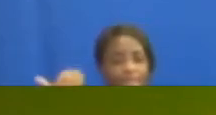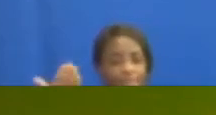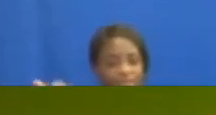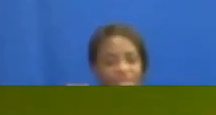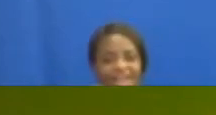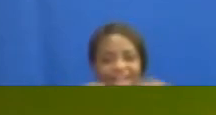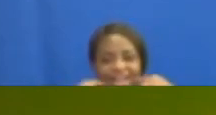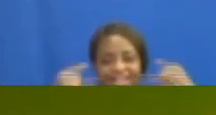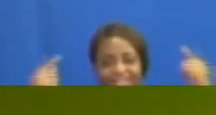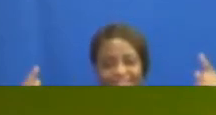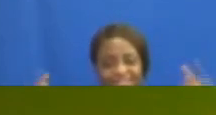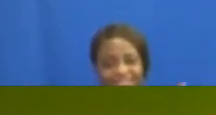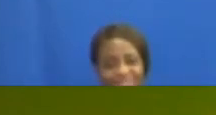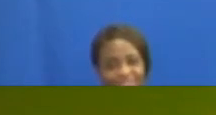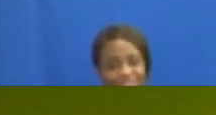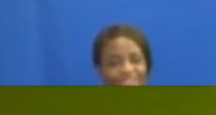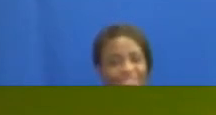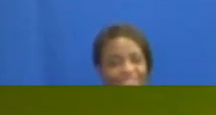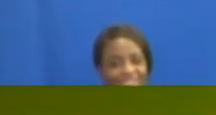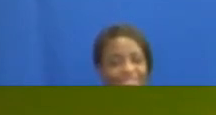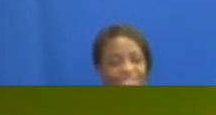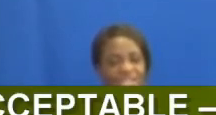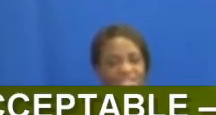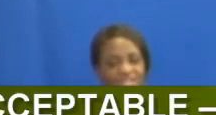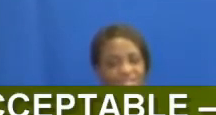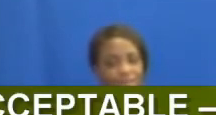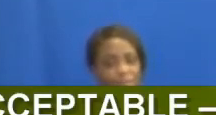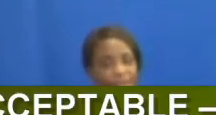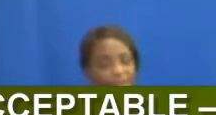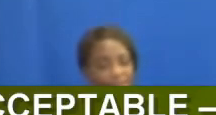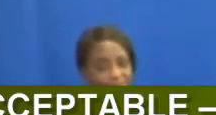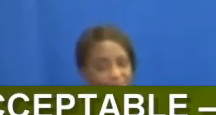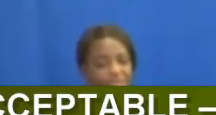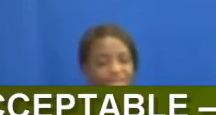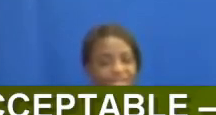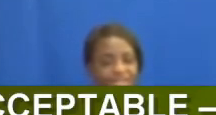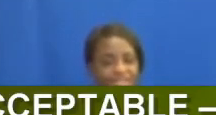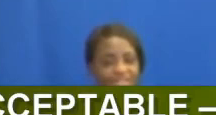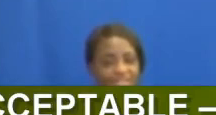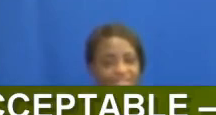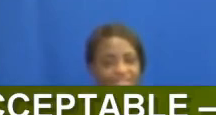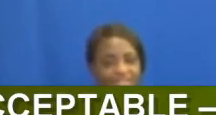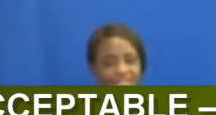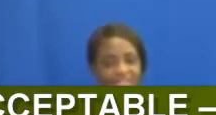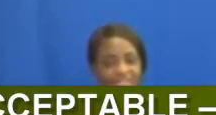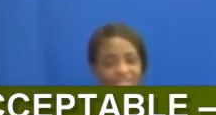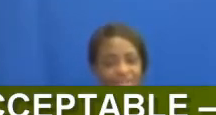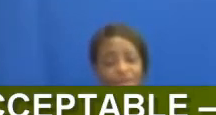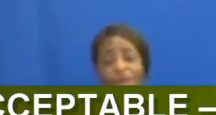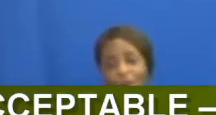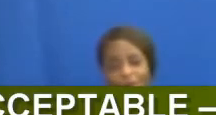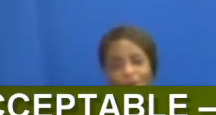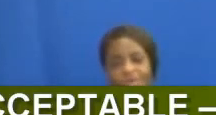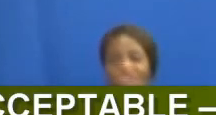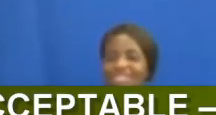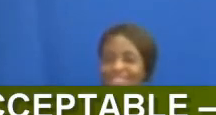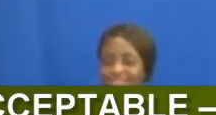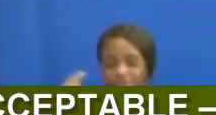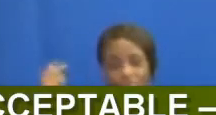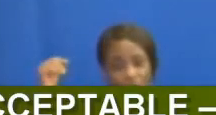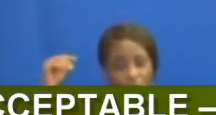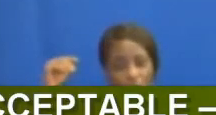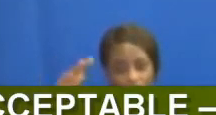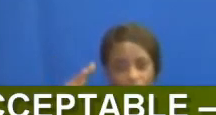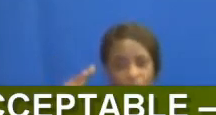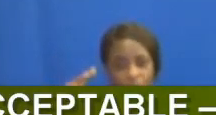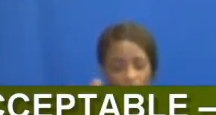she ya, or Briar bre, sebe quantia coffee, 19 ya, or Mangana equa nim, a warning, CSCA, and a yarn said to me, I said to me,